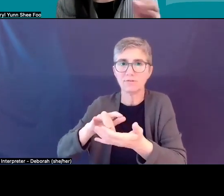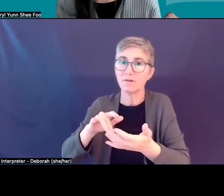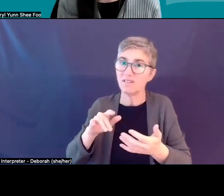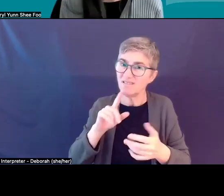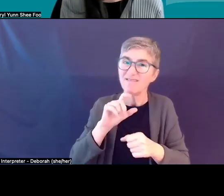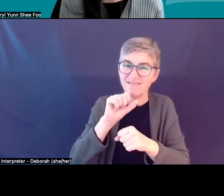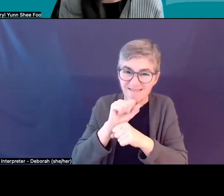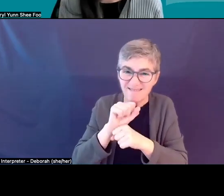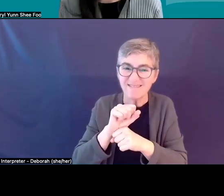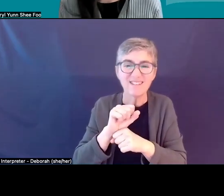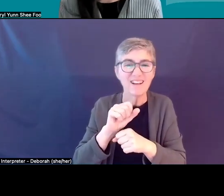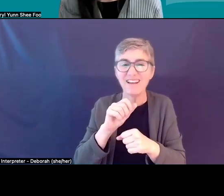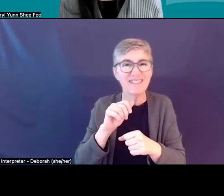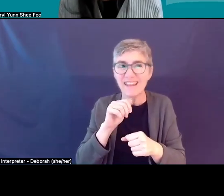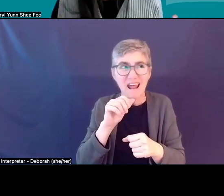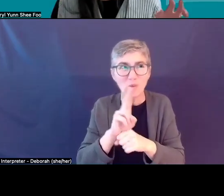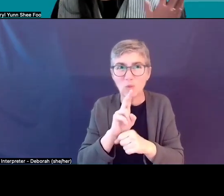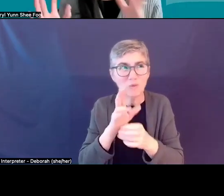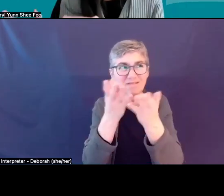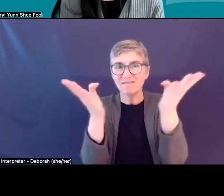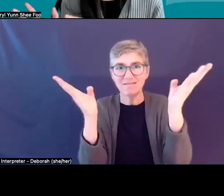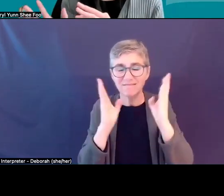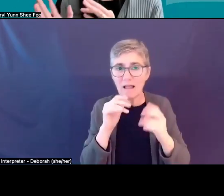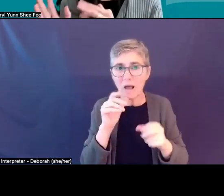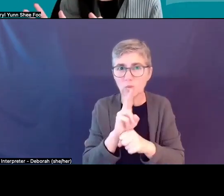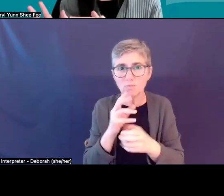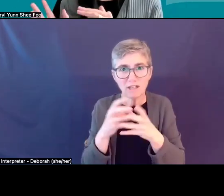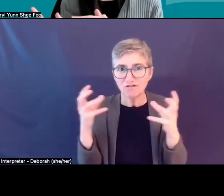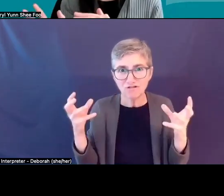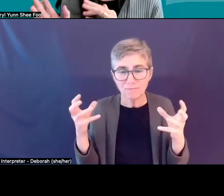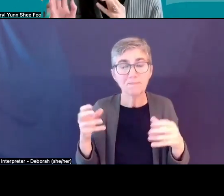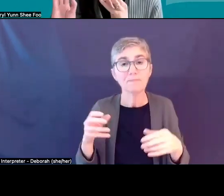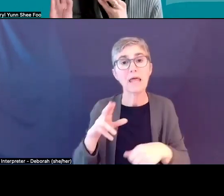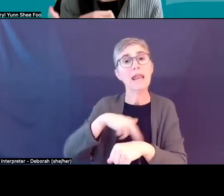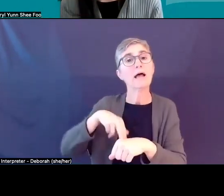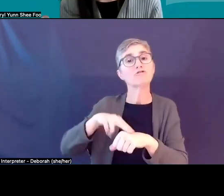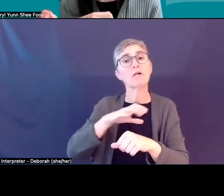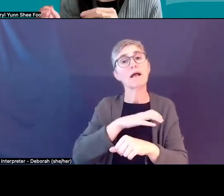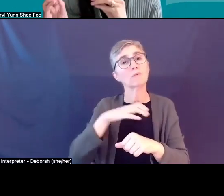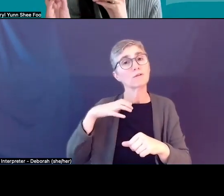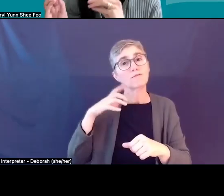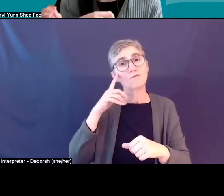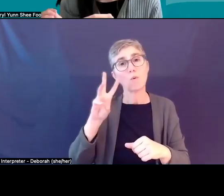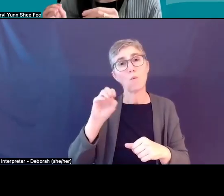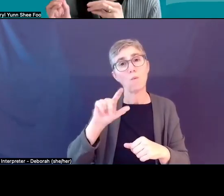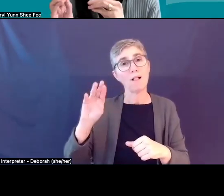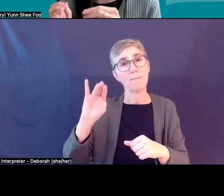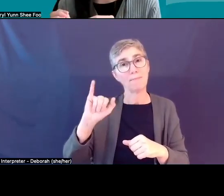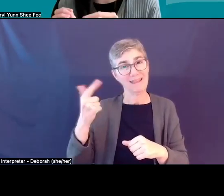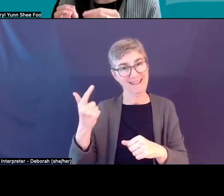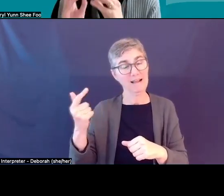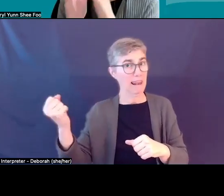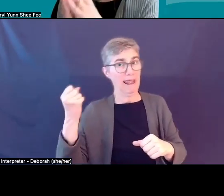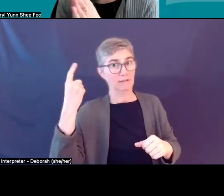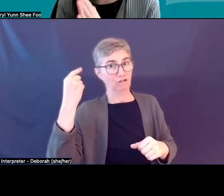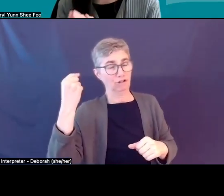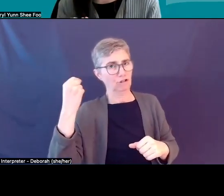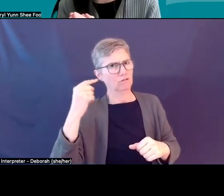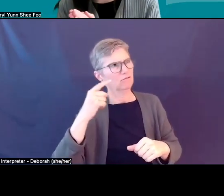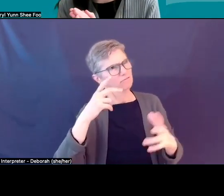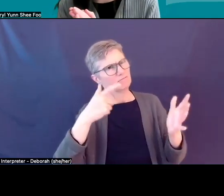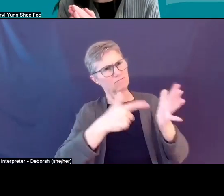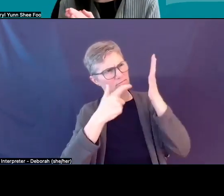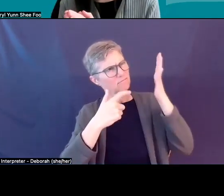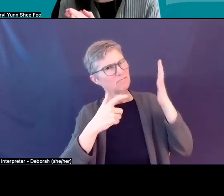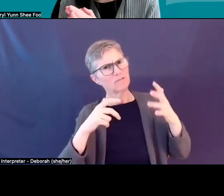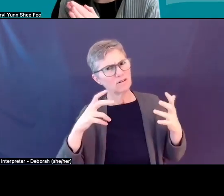actually vastly underutilized. So the National Council for Mental Well-Being last year called for at least 30%